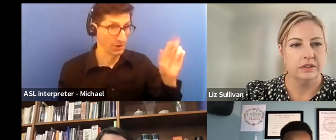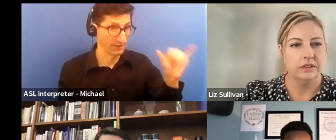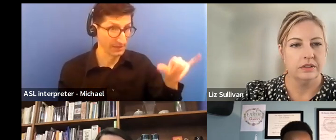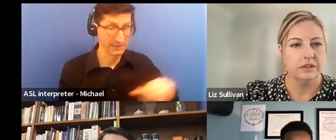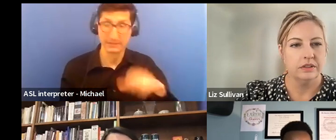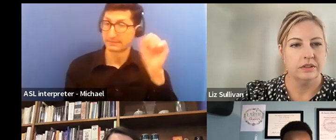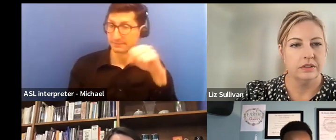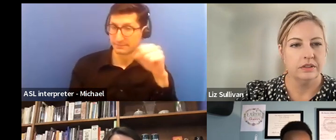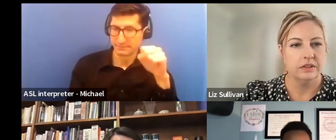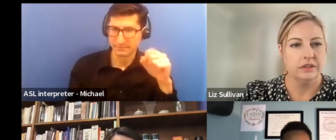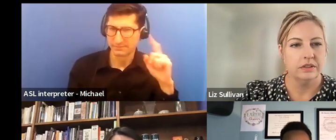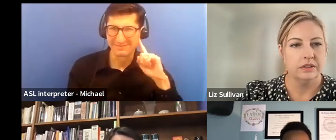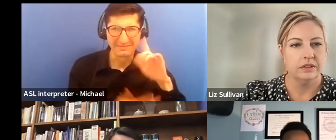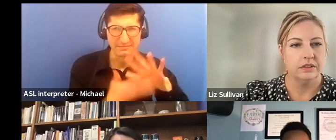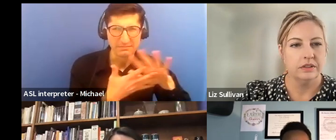Mr.